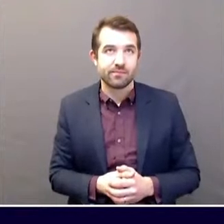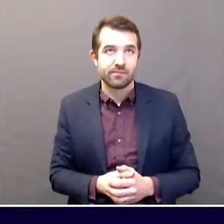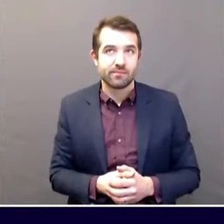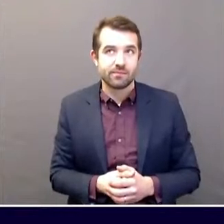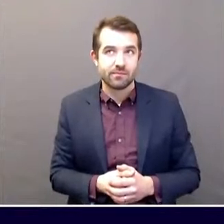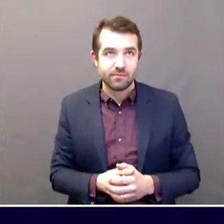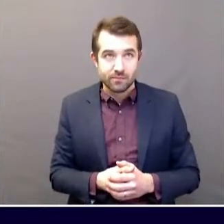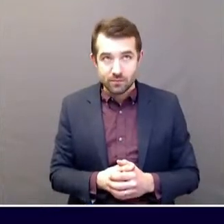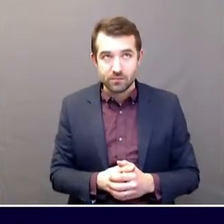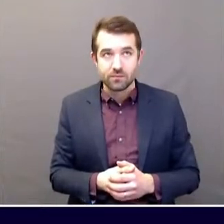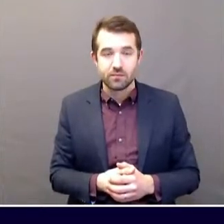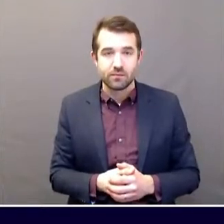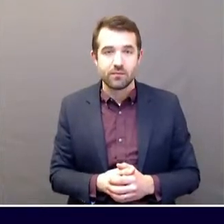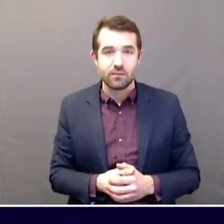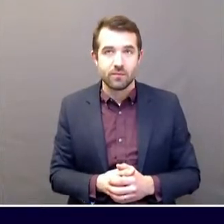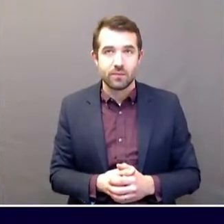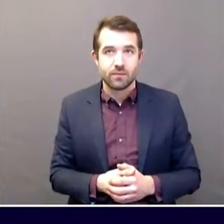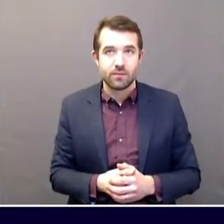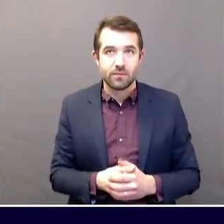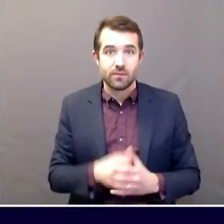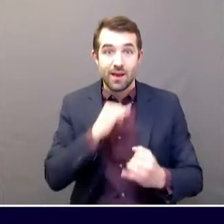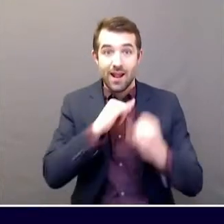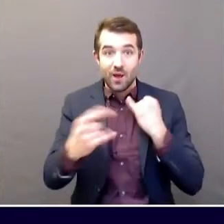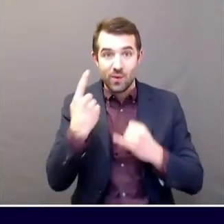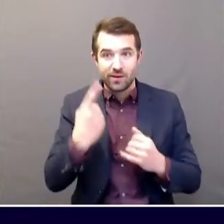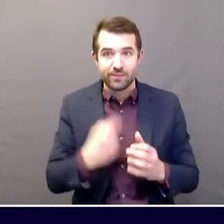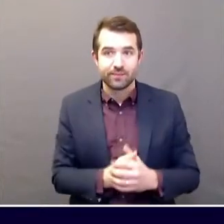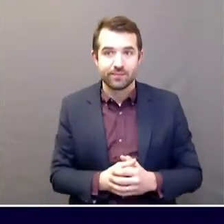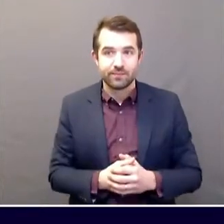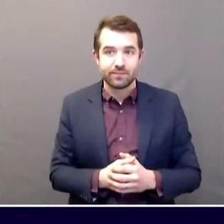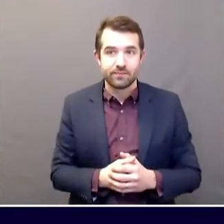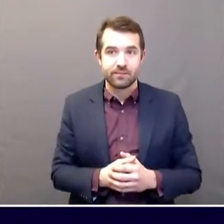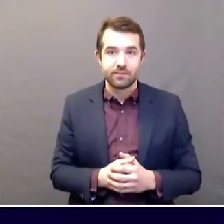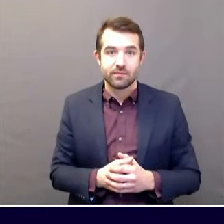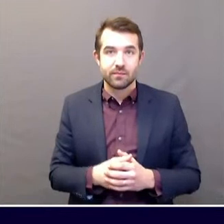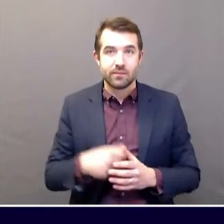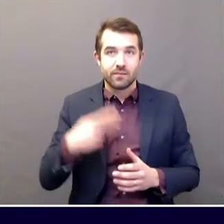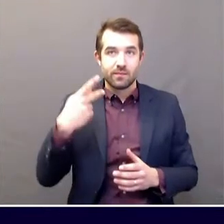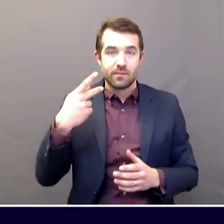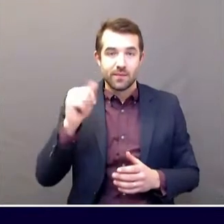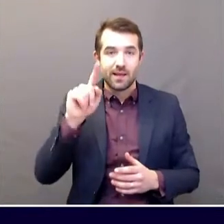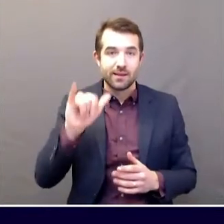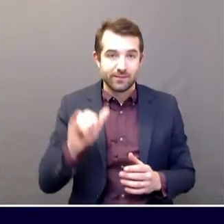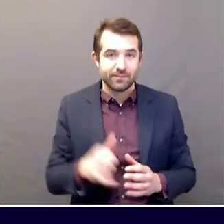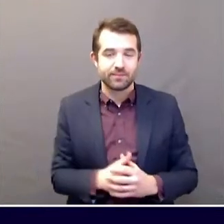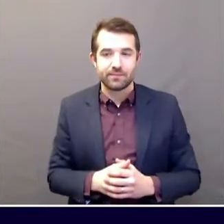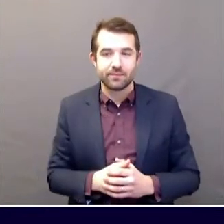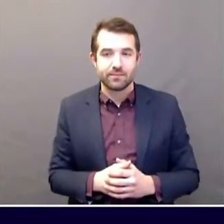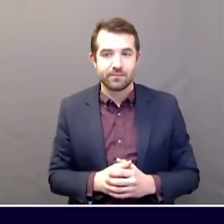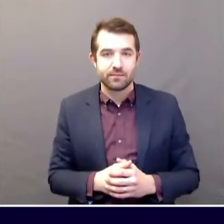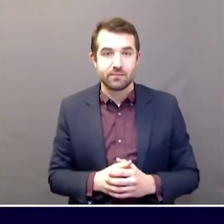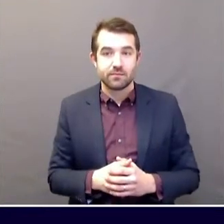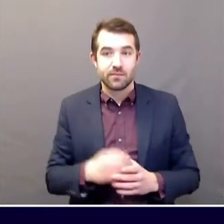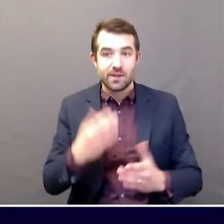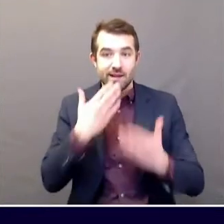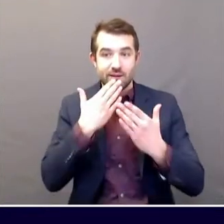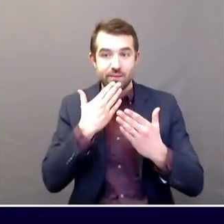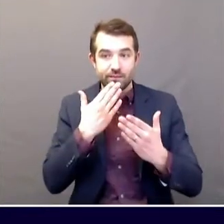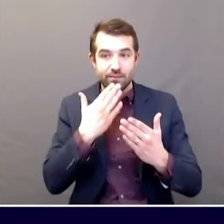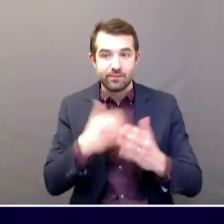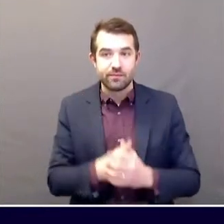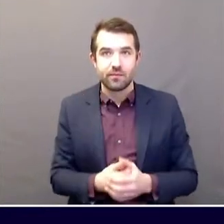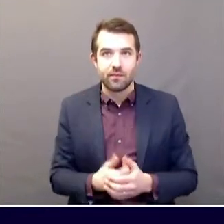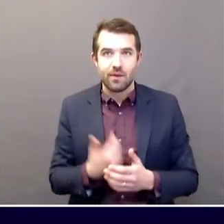Thanks, Greg. And to round us out for the afternoon, I will turn things over to Patty White. Thanks, Dr. Shah. I've got another question about the